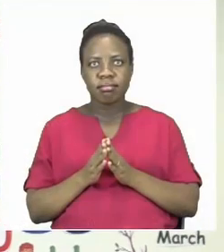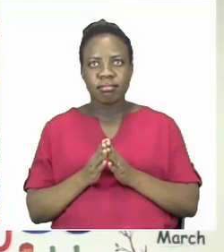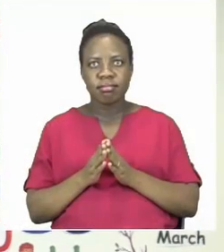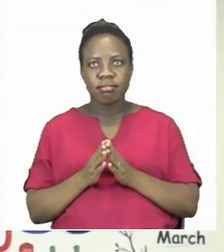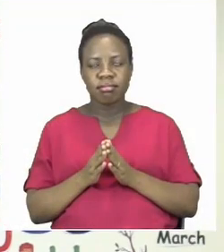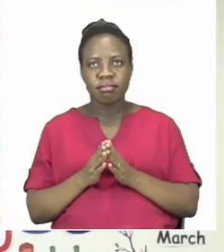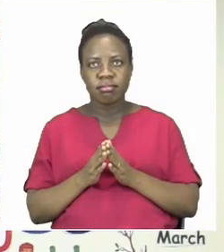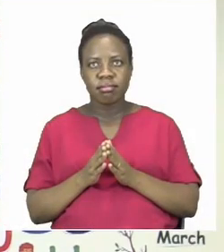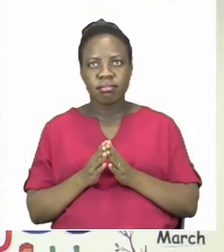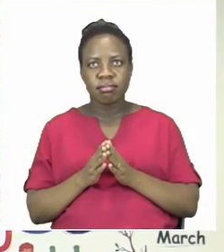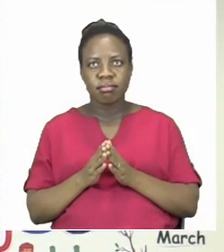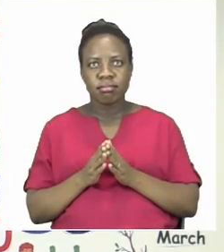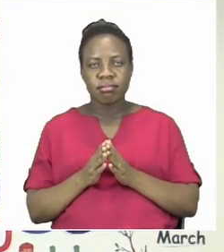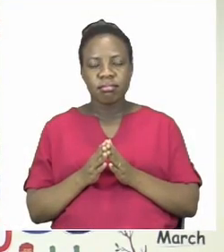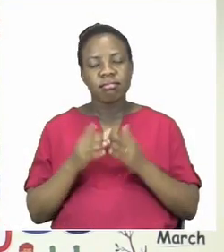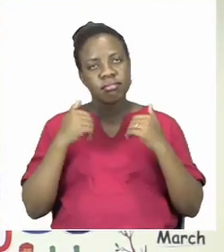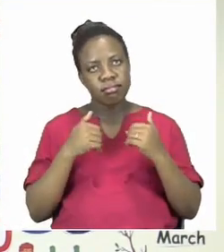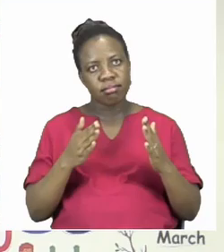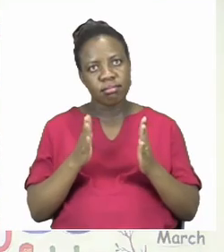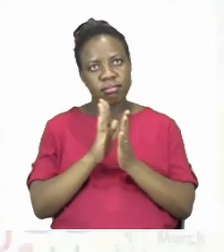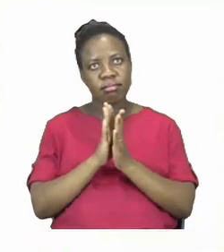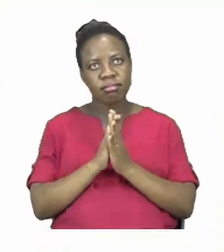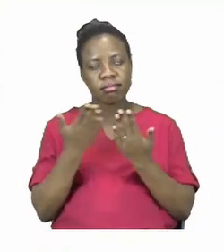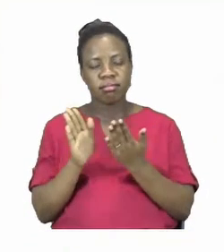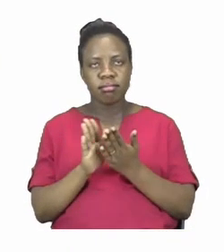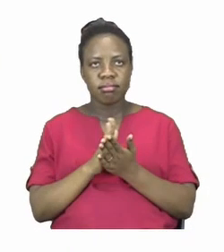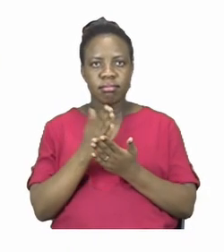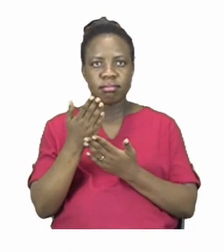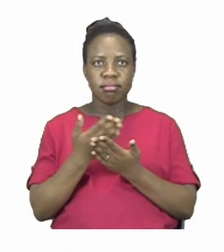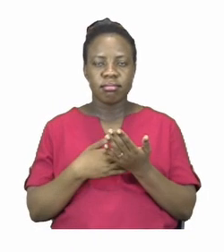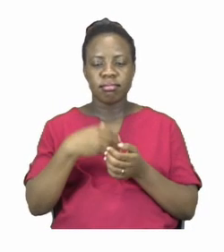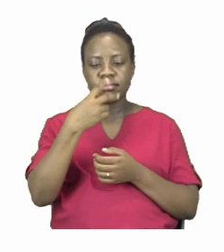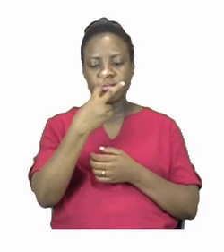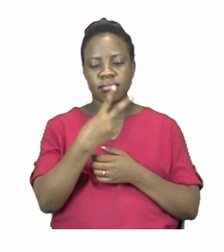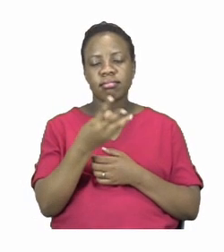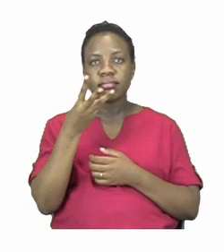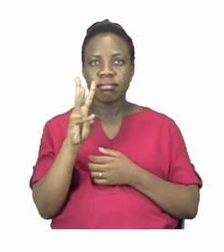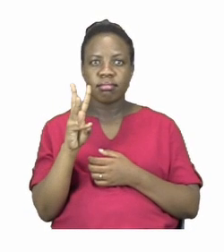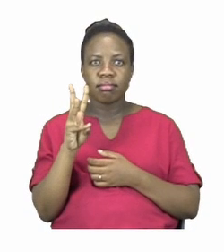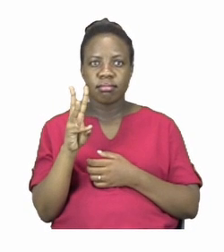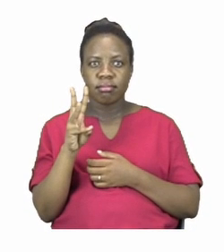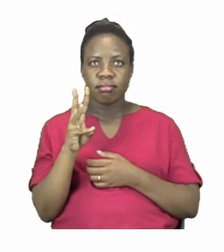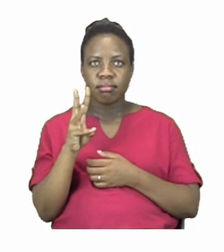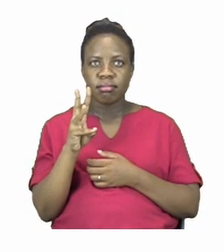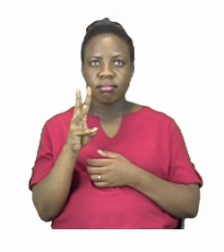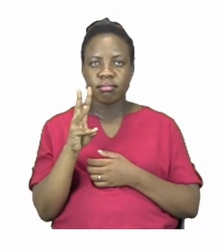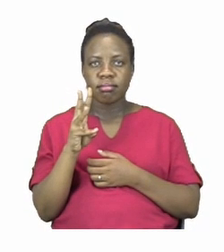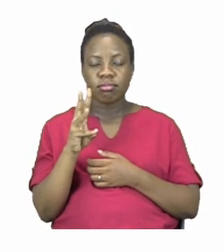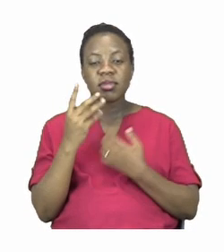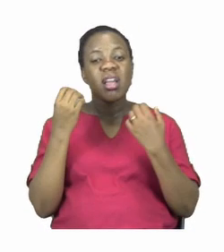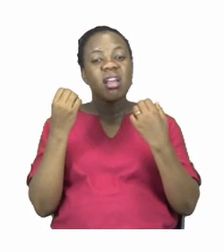Let's start this part of our lesson on page 26. Now here we are talking about sources